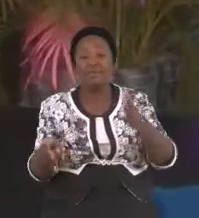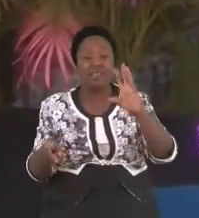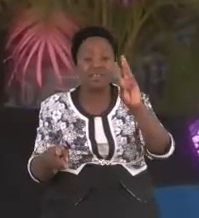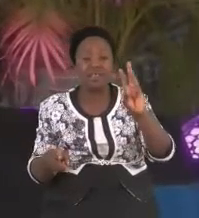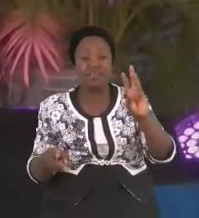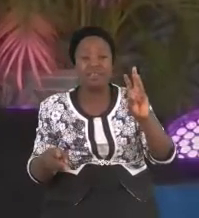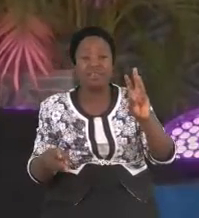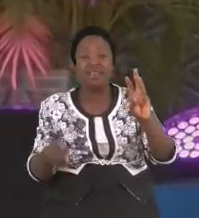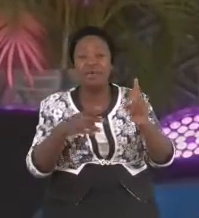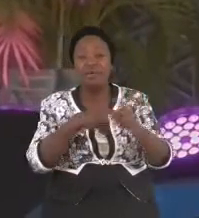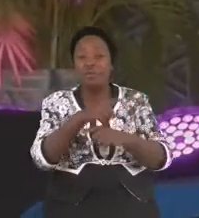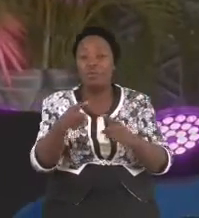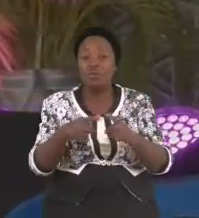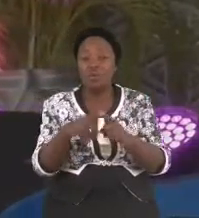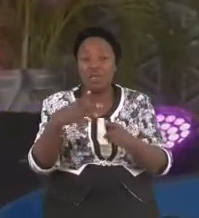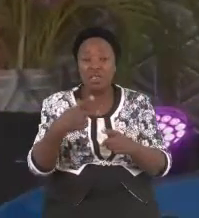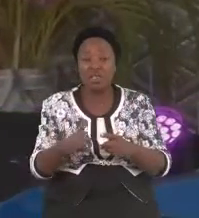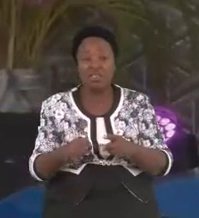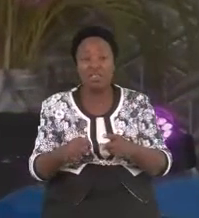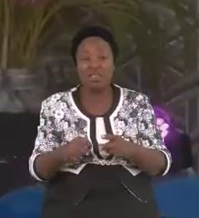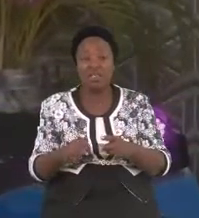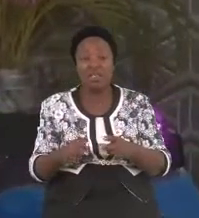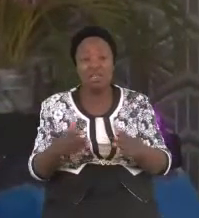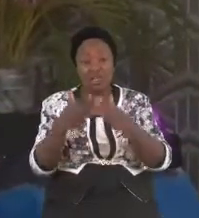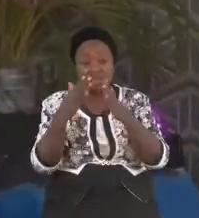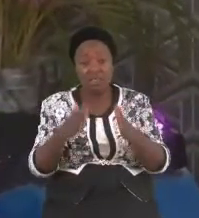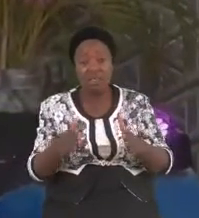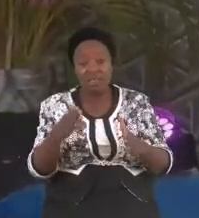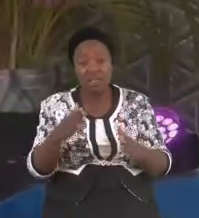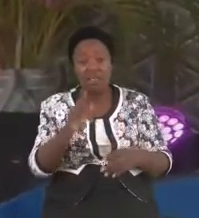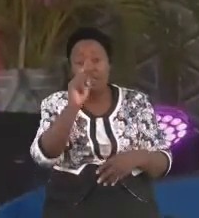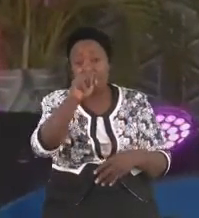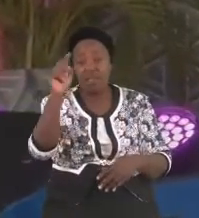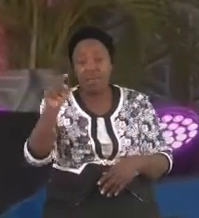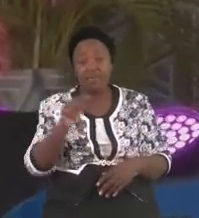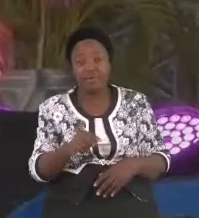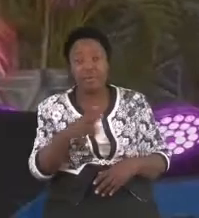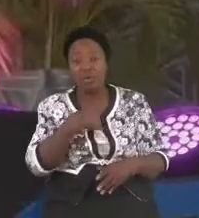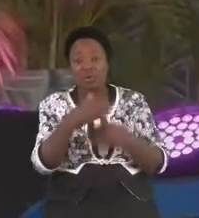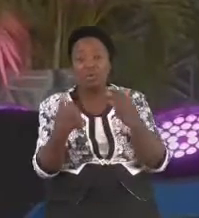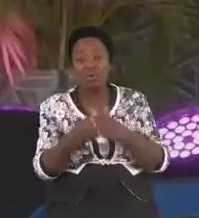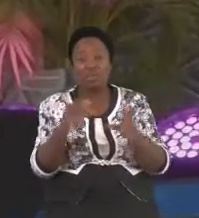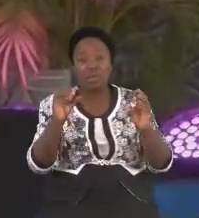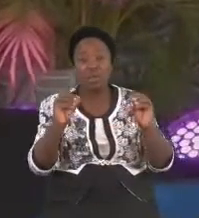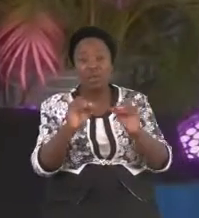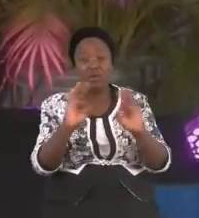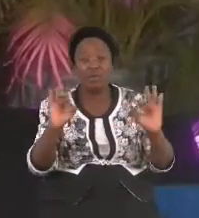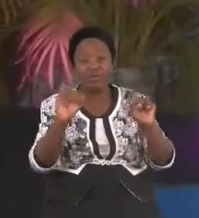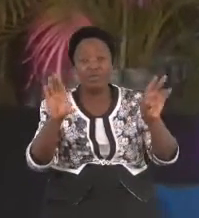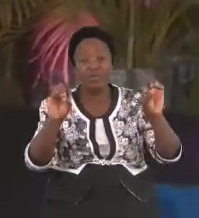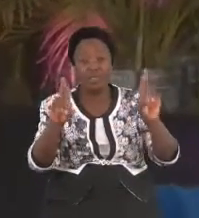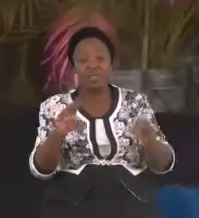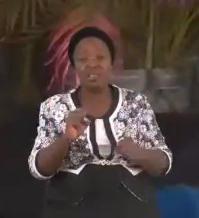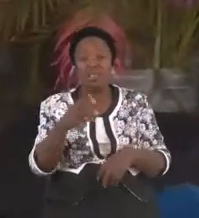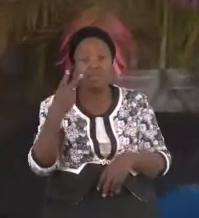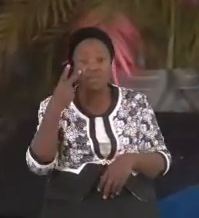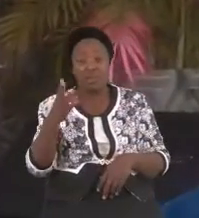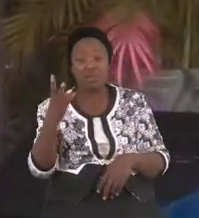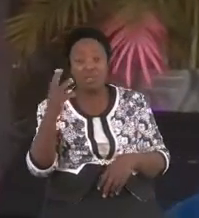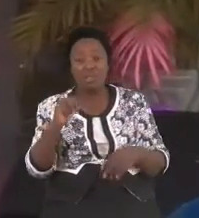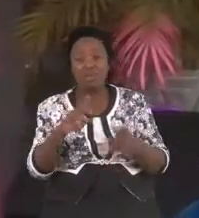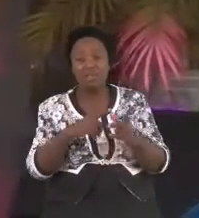chieftain prays and therefore and the officer saw him he cried out